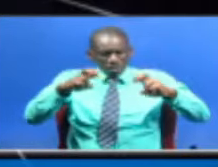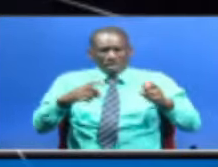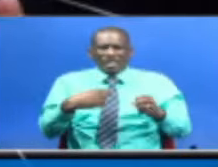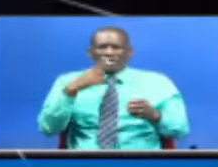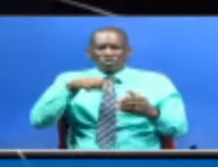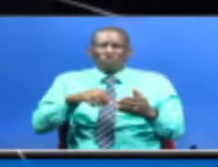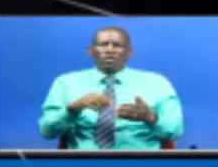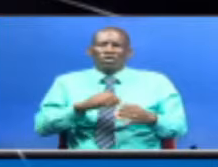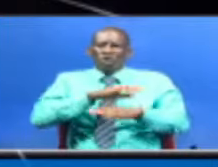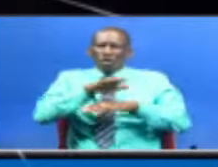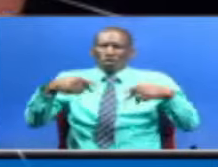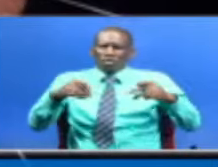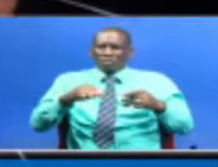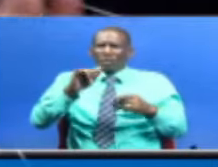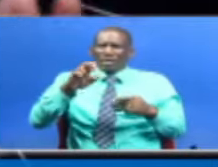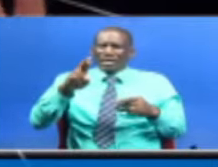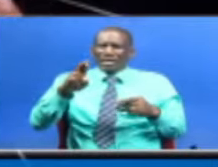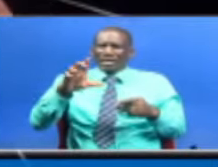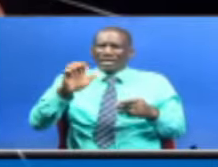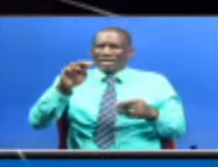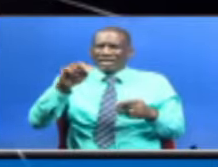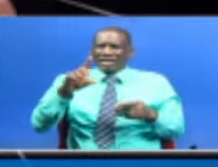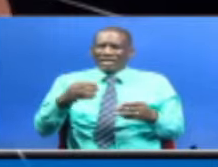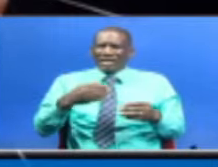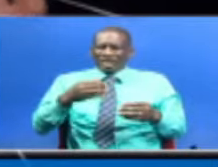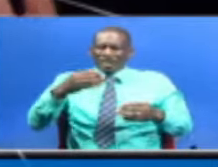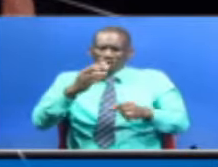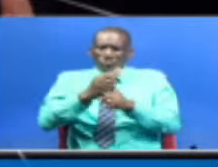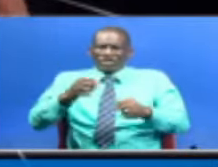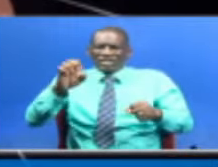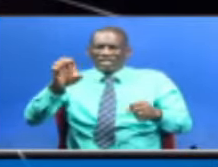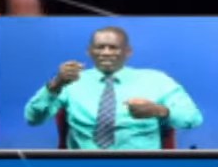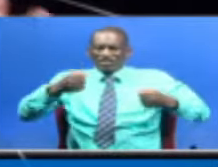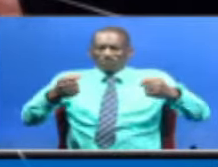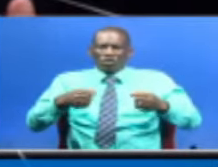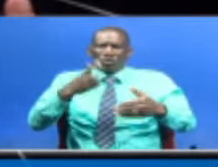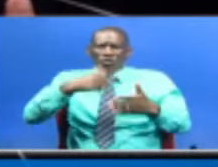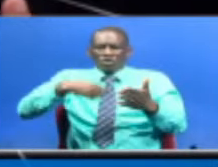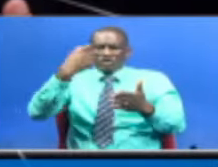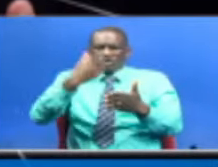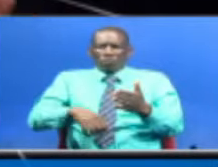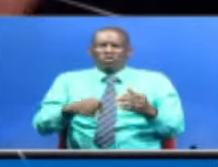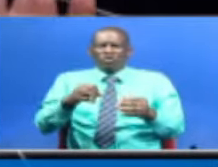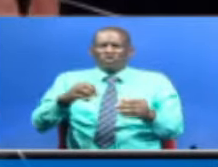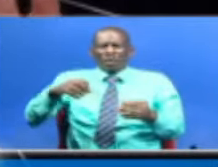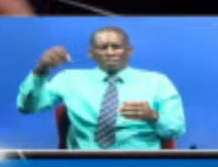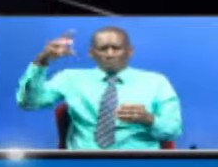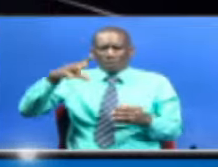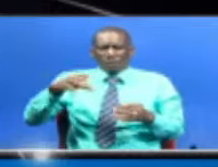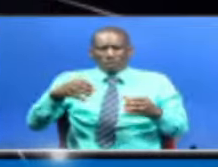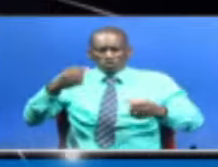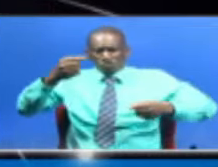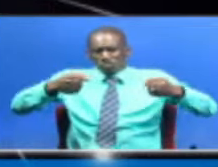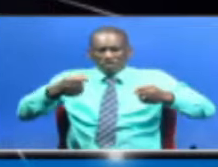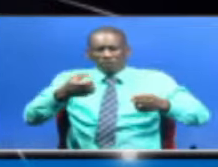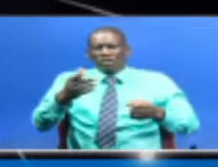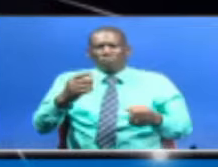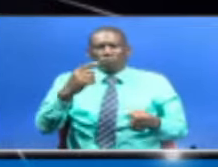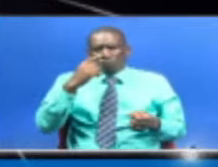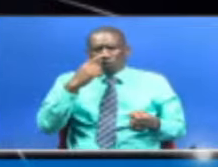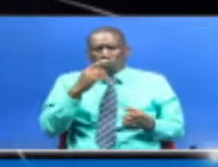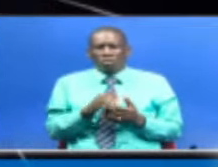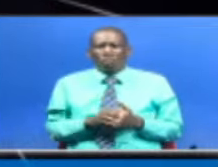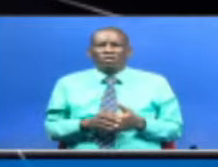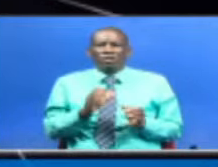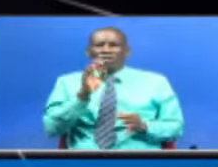the people in Ireland are getting e-vehicle, what would it cost to the grid to charge them all? If